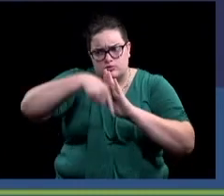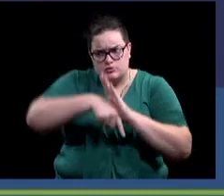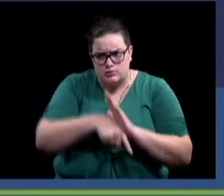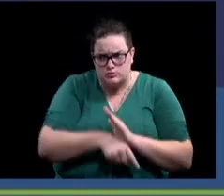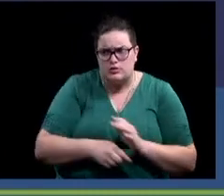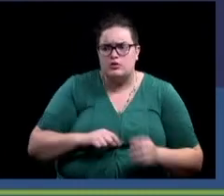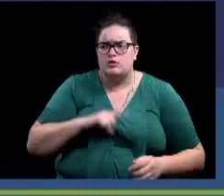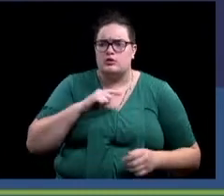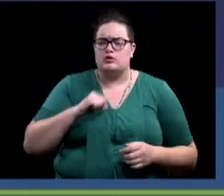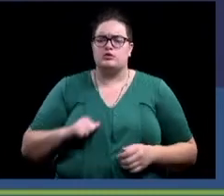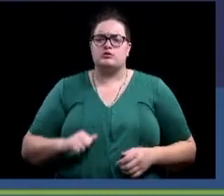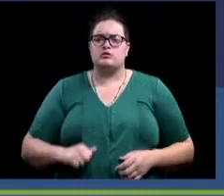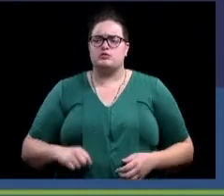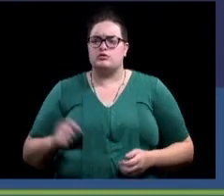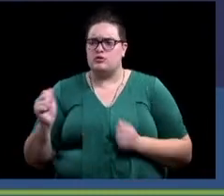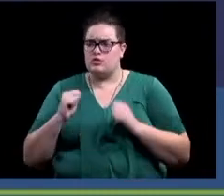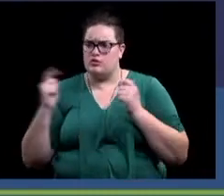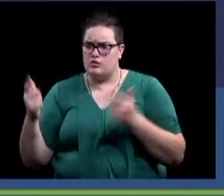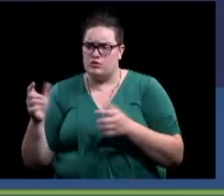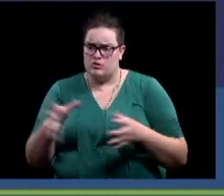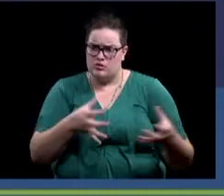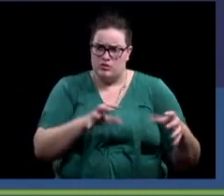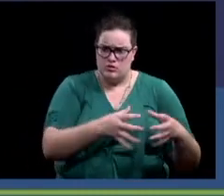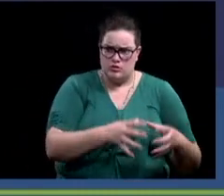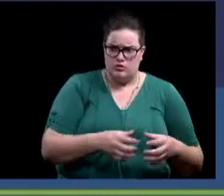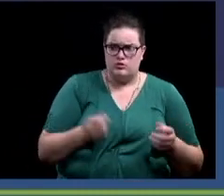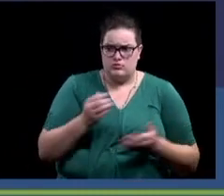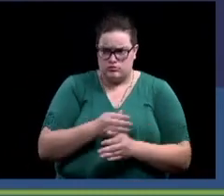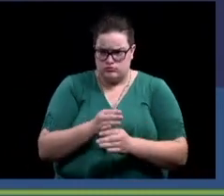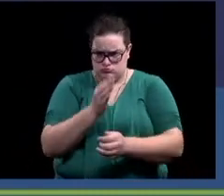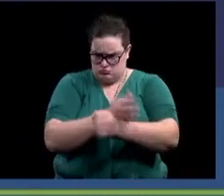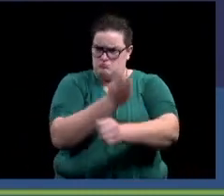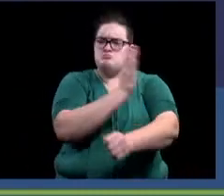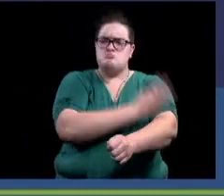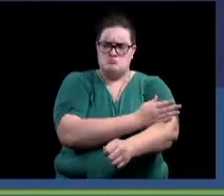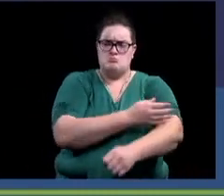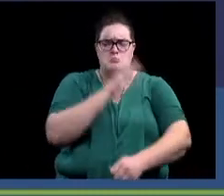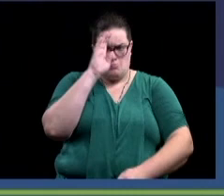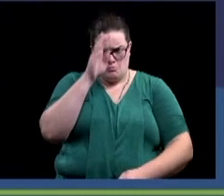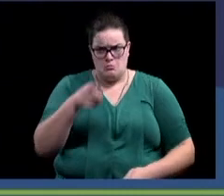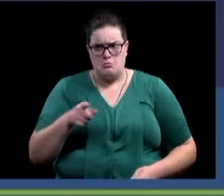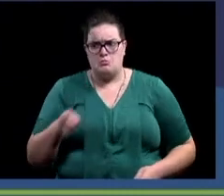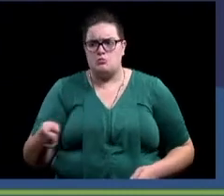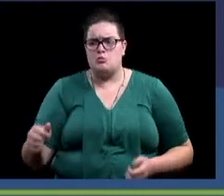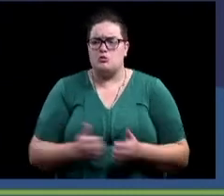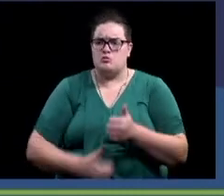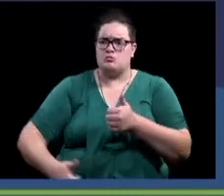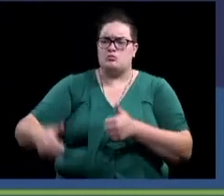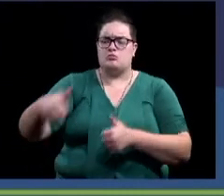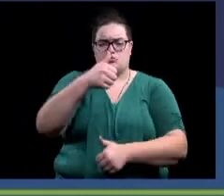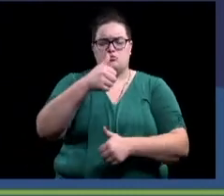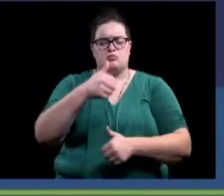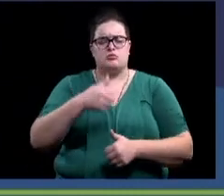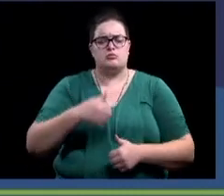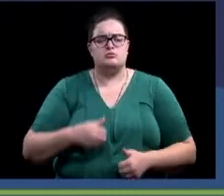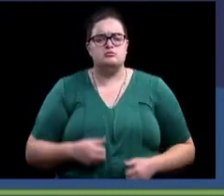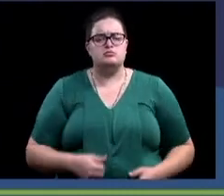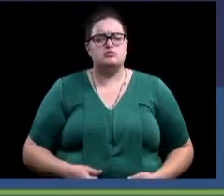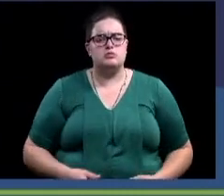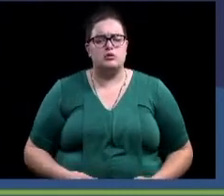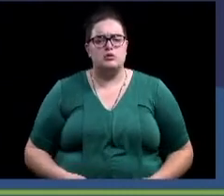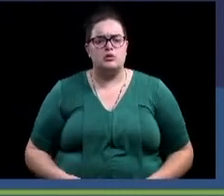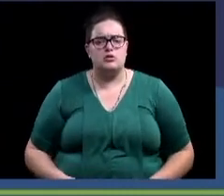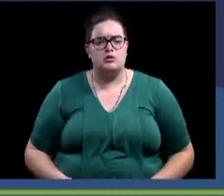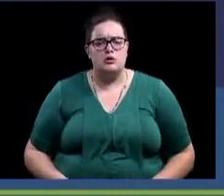better. And I know that you as our chief and our police force and our council is committed to evaluating all of our systems to